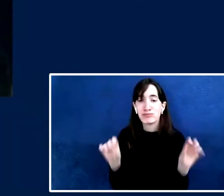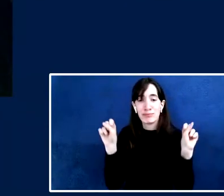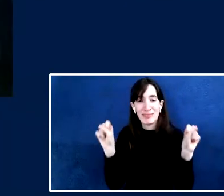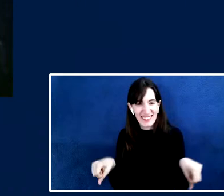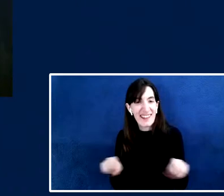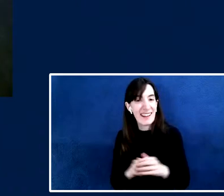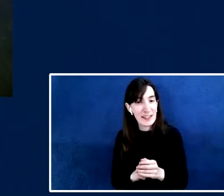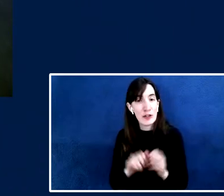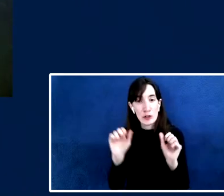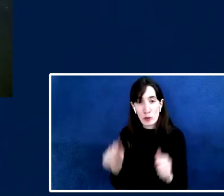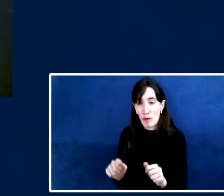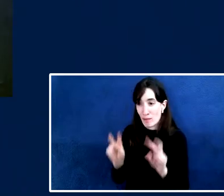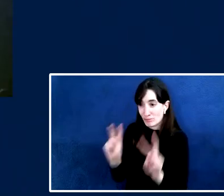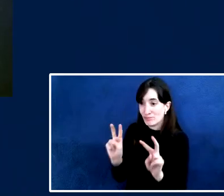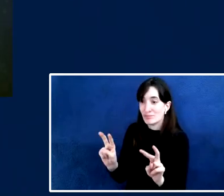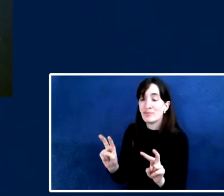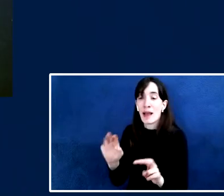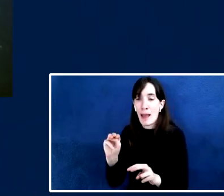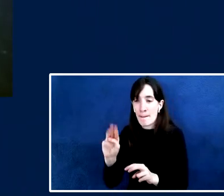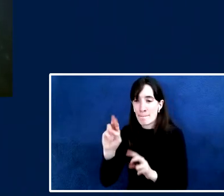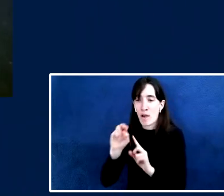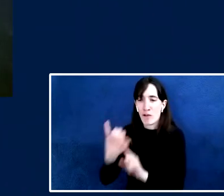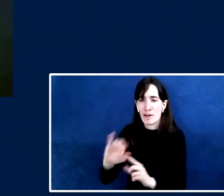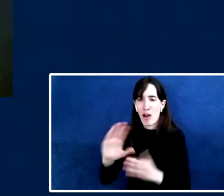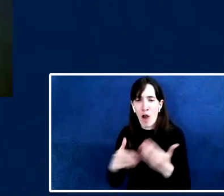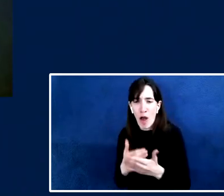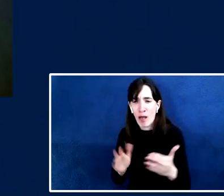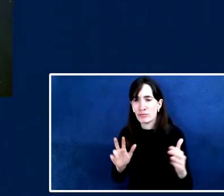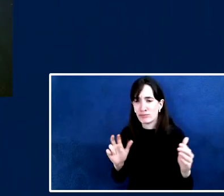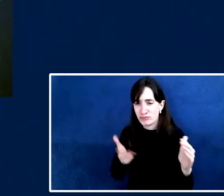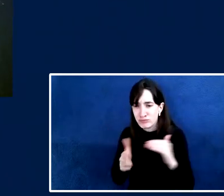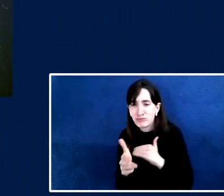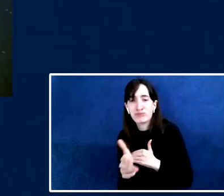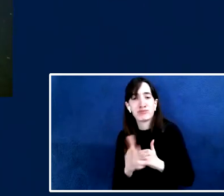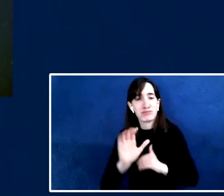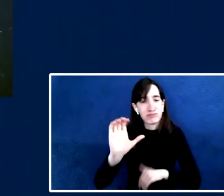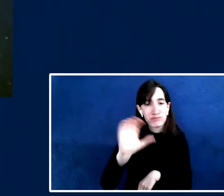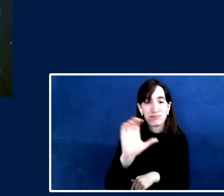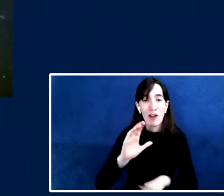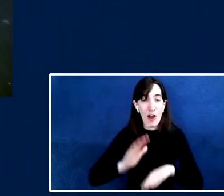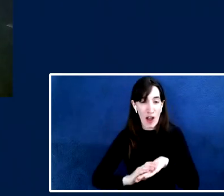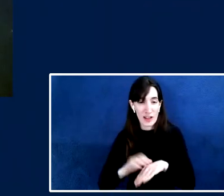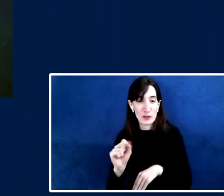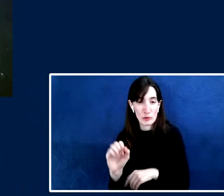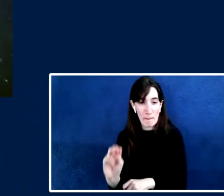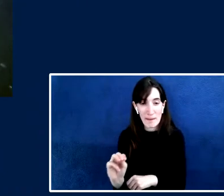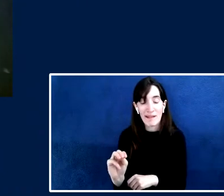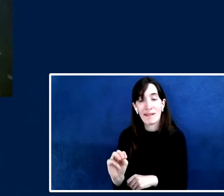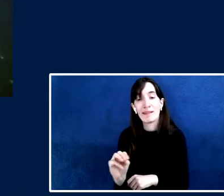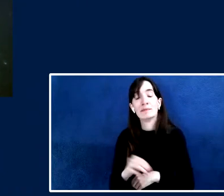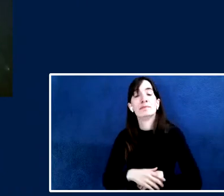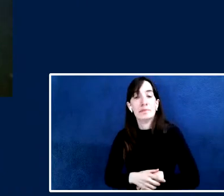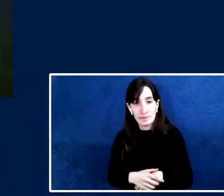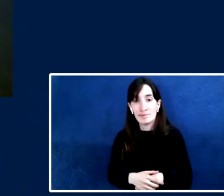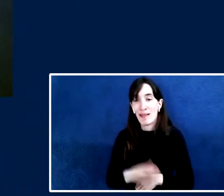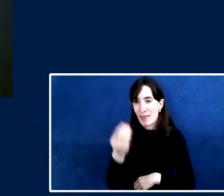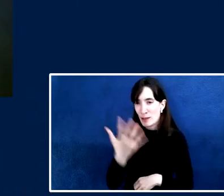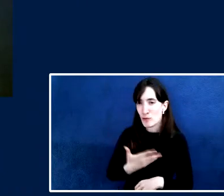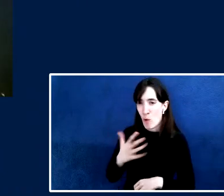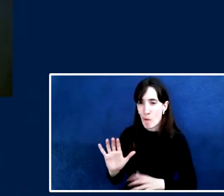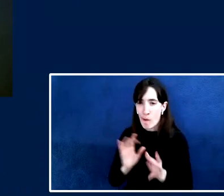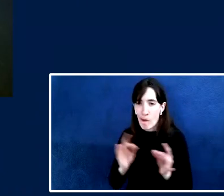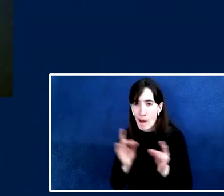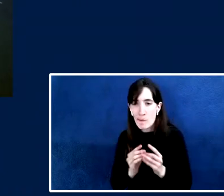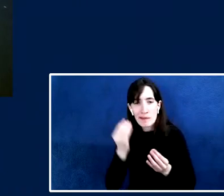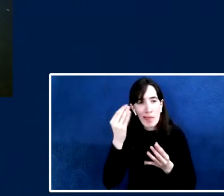all of MBARI's expeditions on social media. Let us know what you thought about the show and what deep sea research and